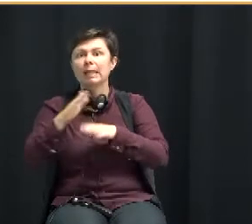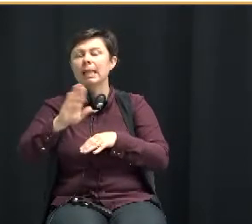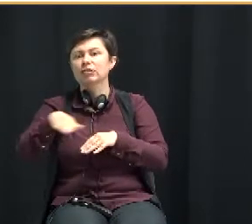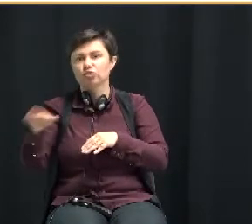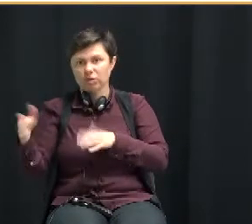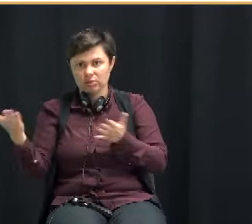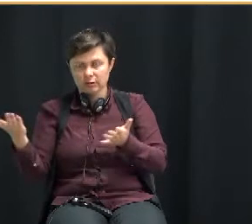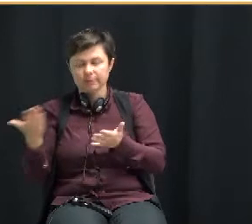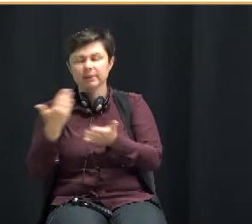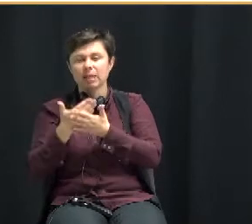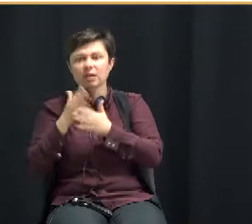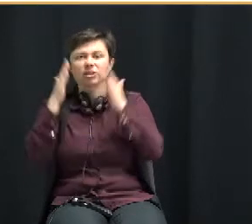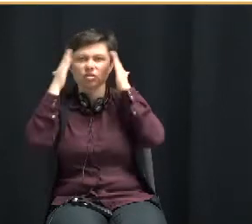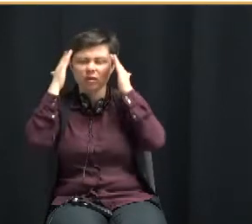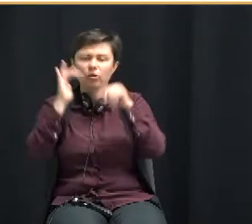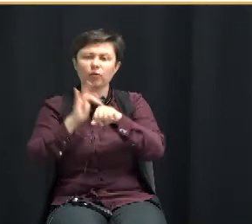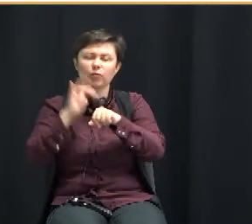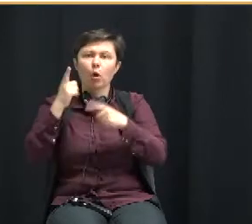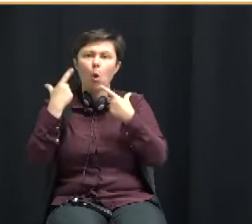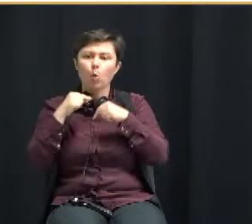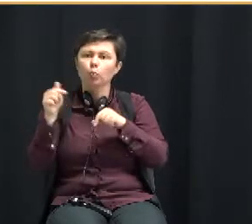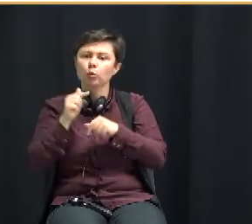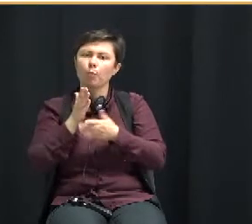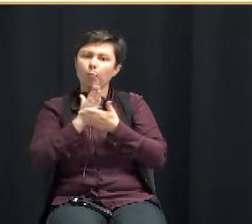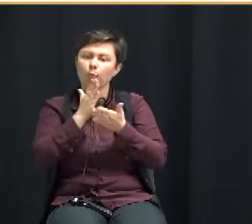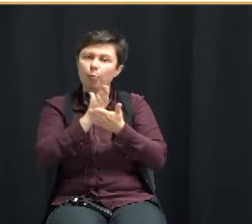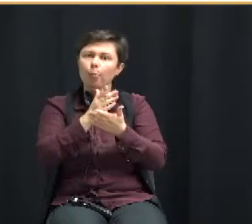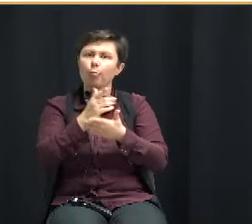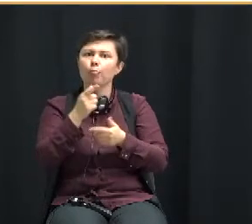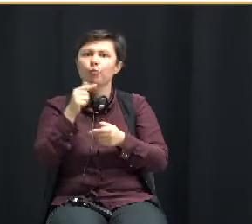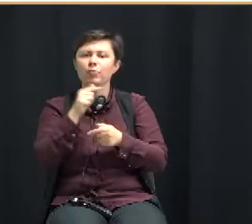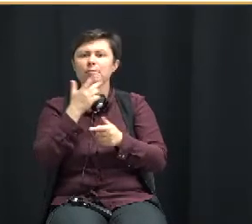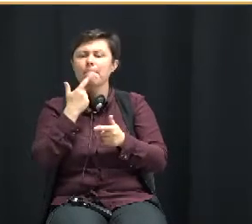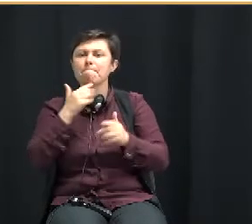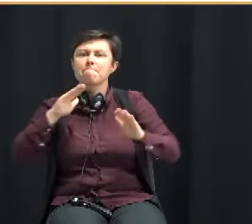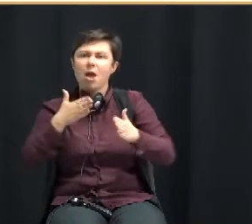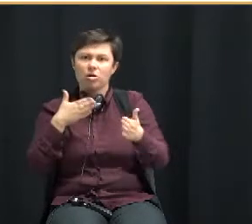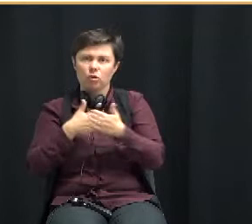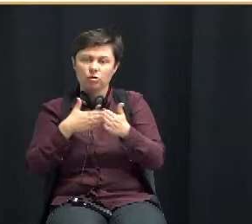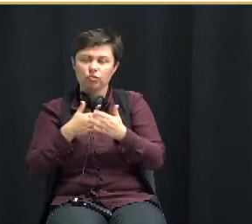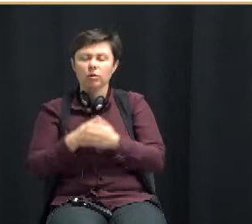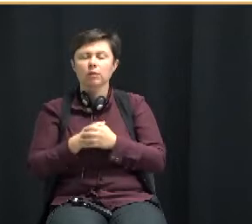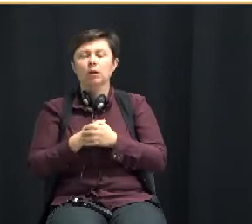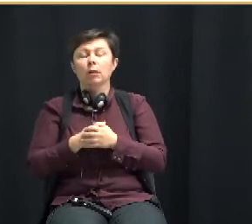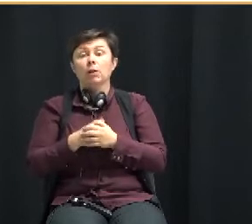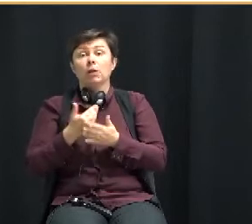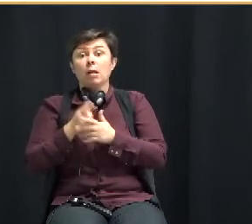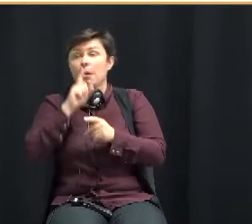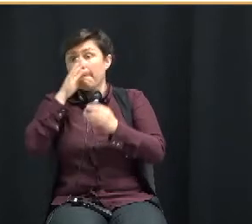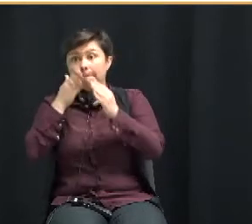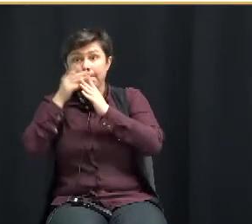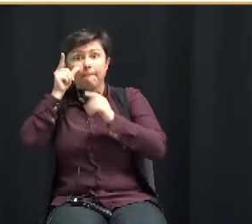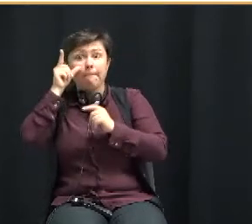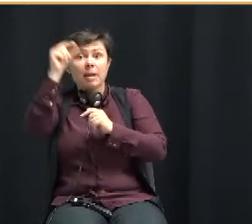and they will stop being in school? So people need to be aware of the fact that such